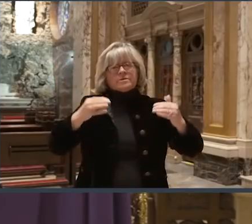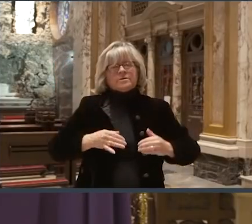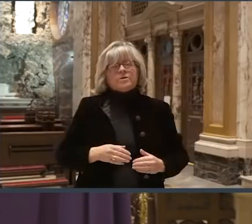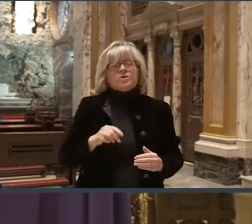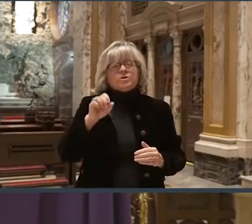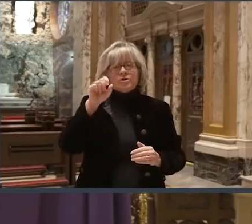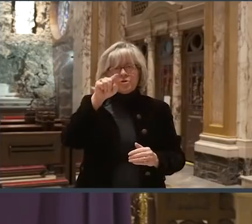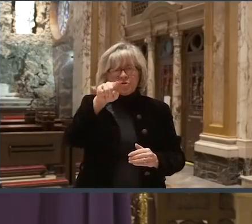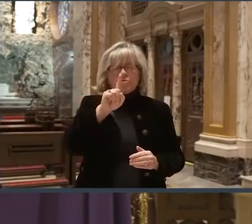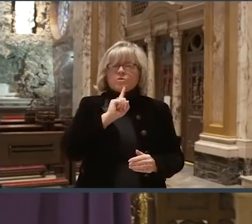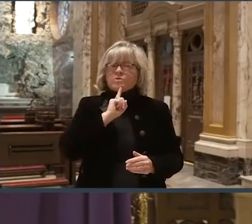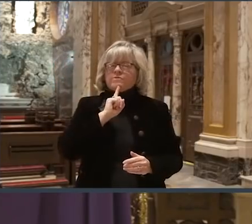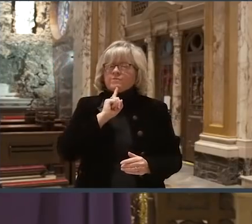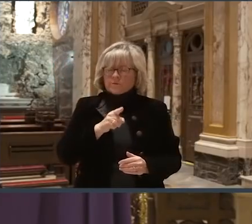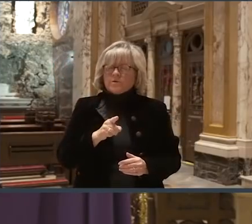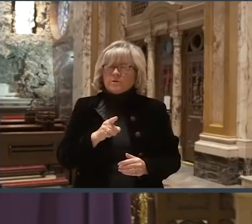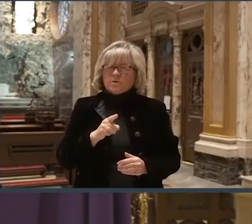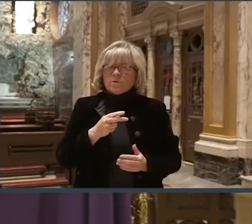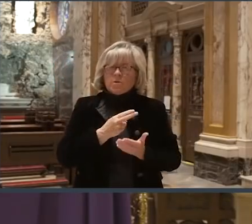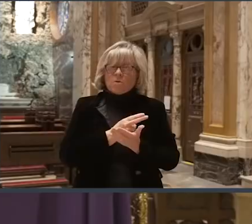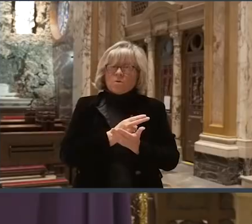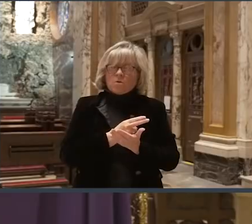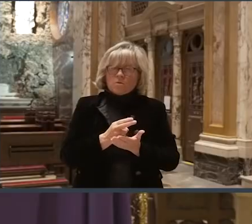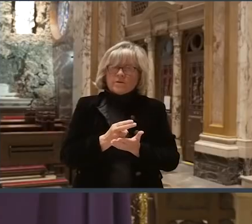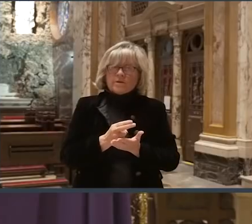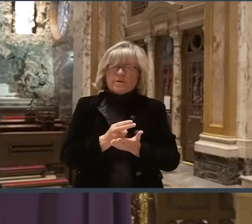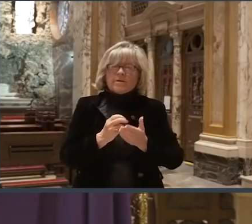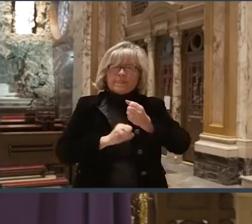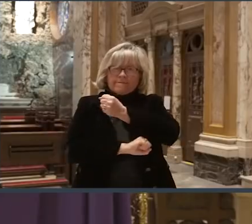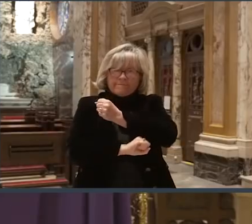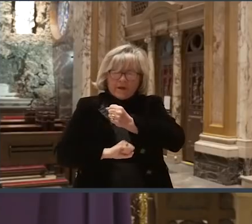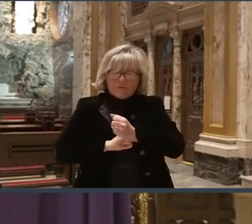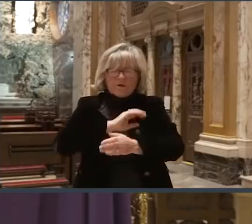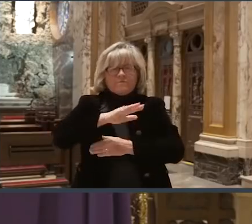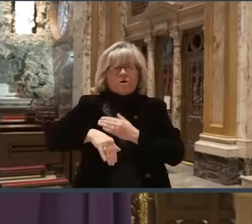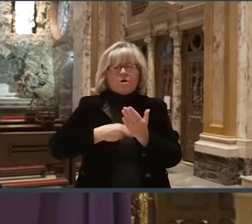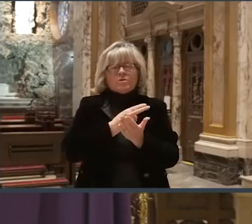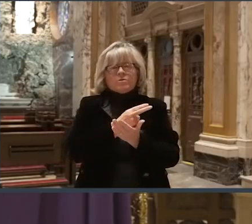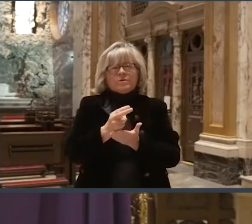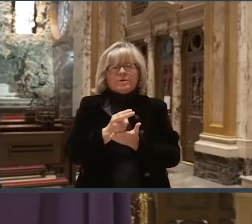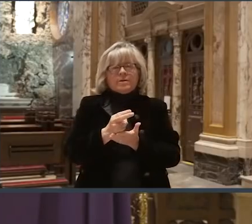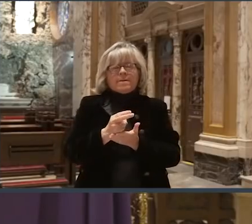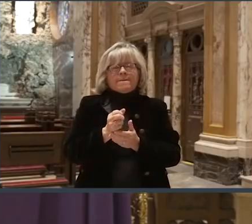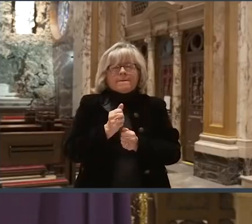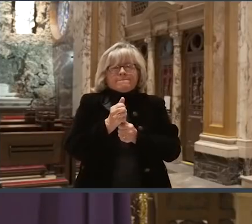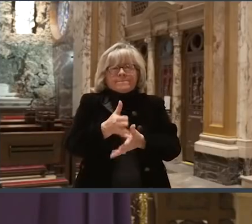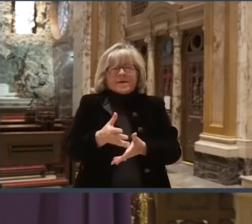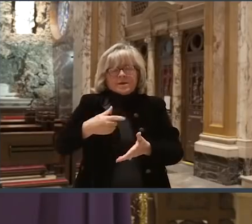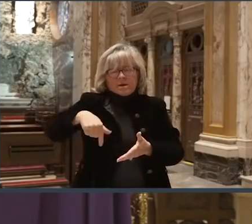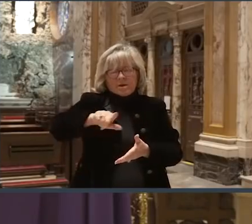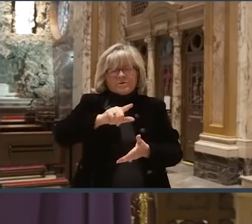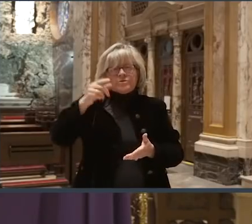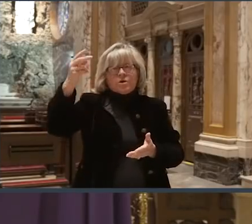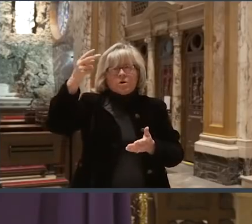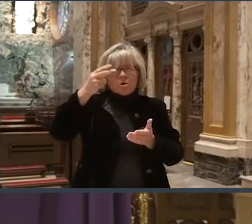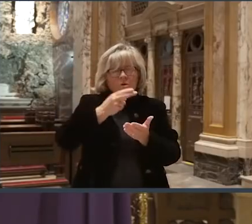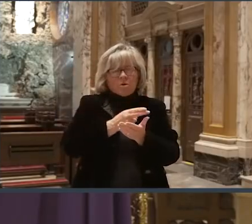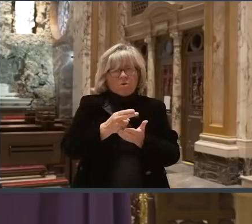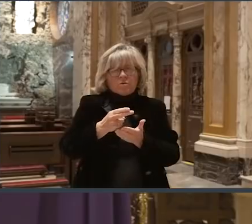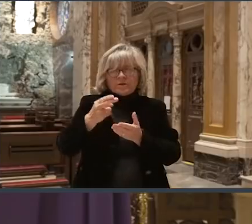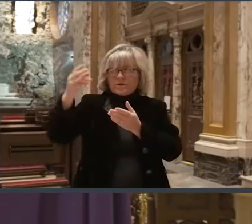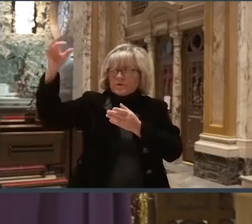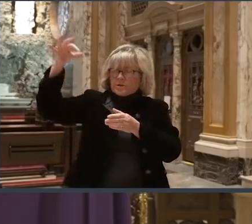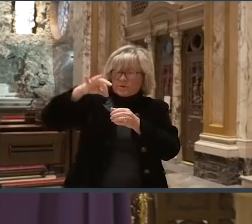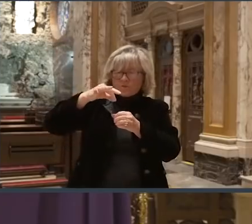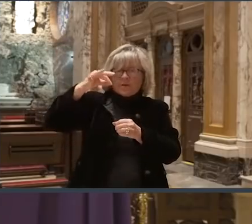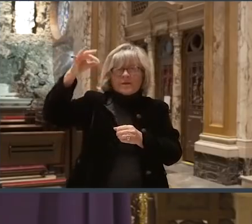You are indeed holy, O Lord, the font of all holiness. Make holy, therefore, these gifts, we pray, by sending down your Spirit upon them